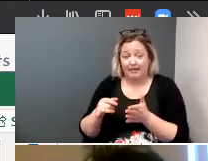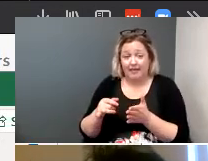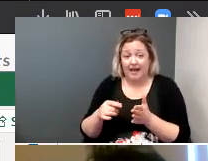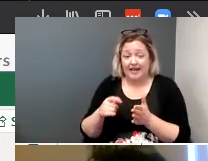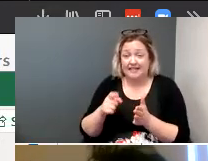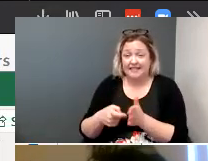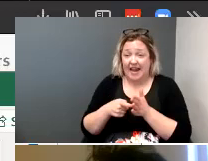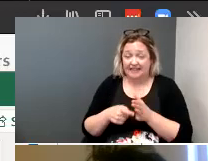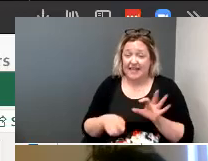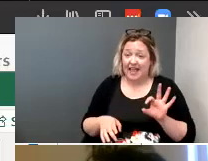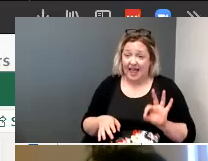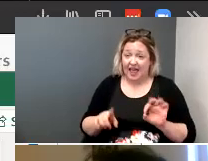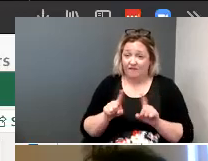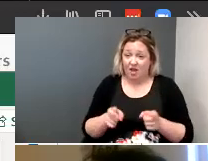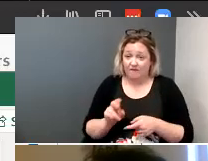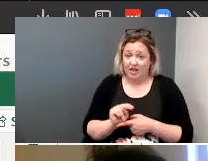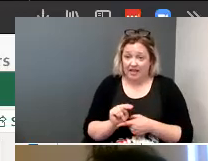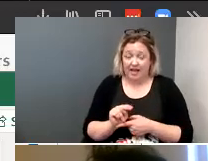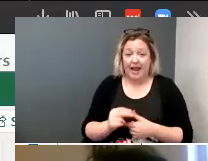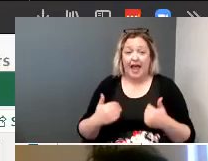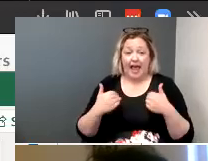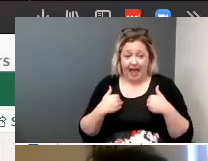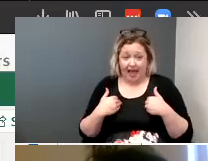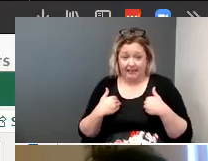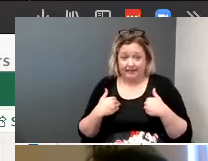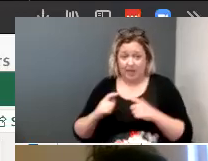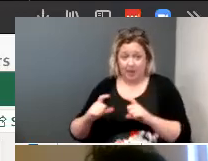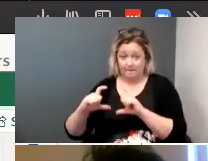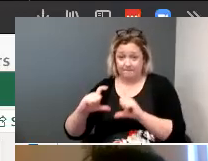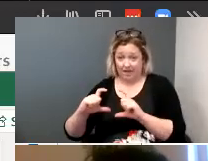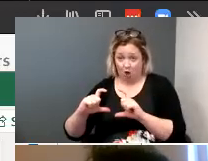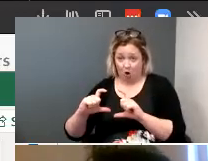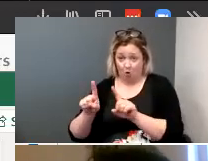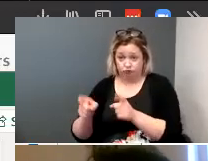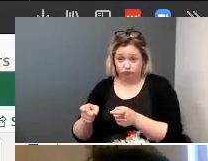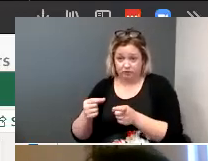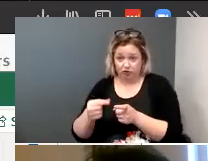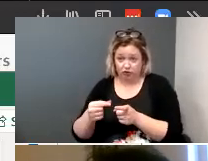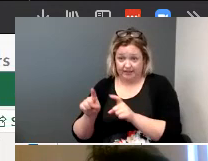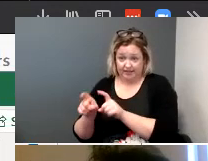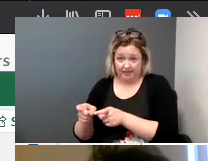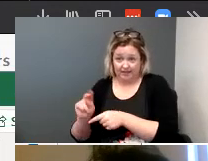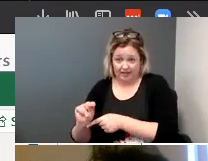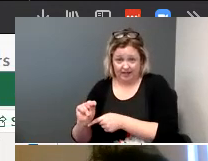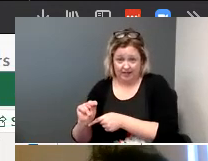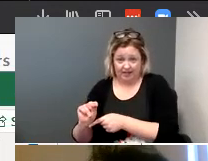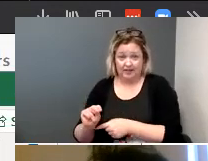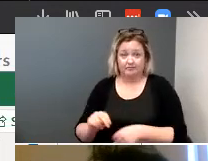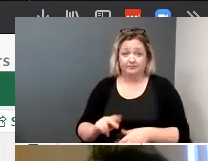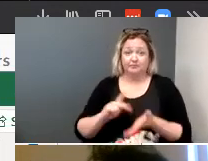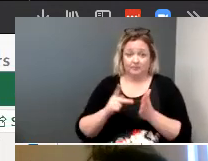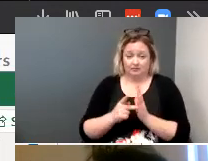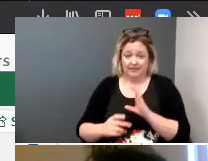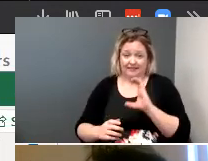that algorithm has a big O of g of n, that means that barring some constant c, if we multiply